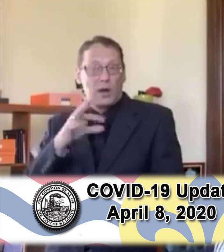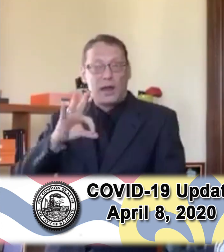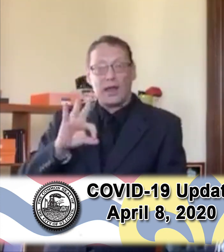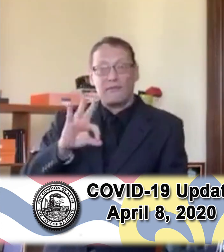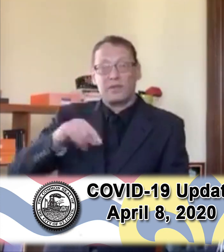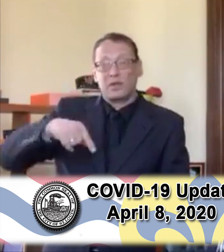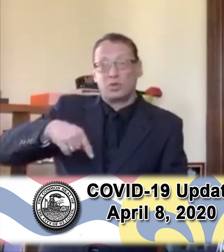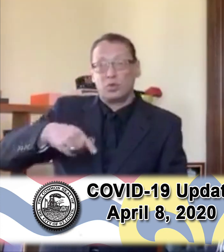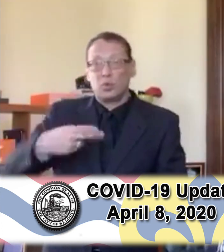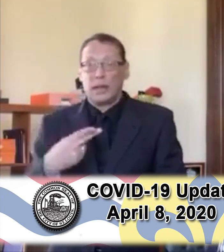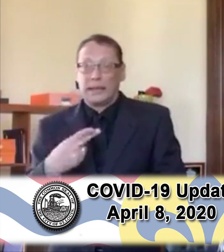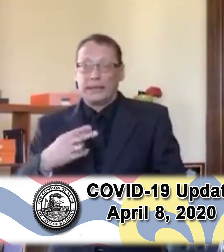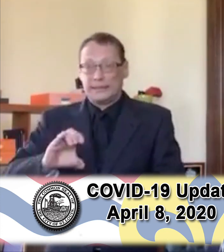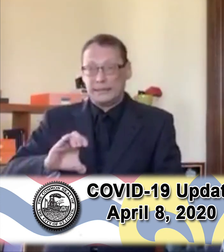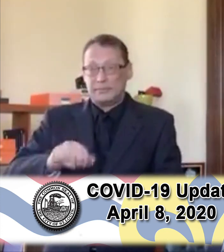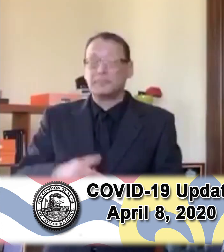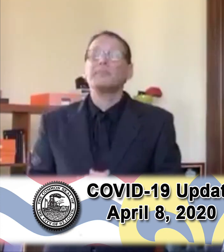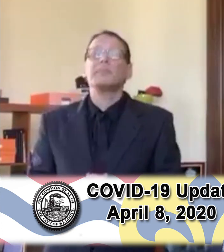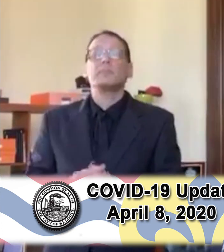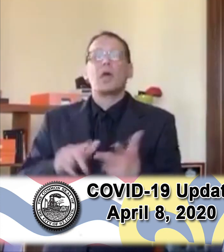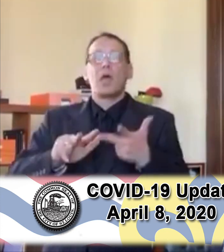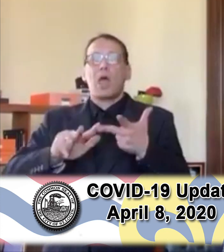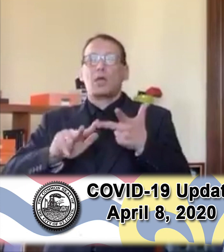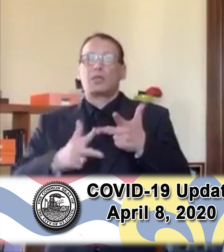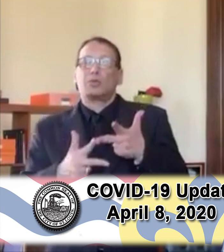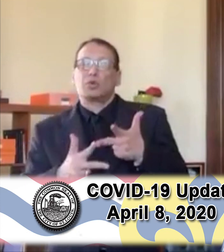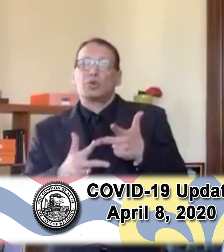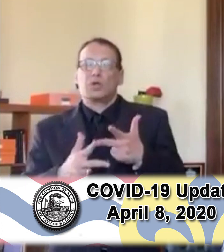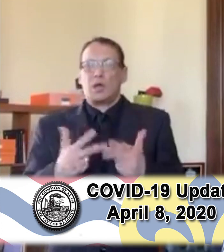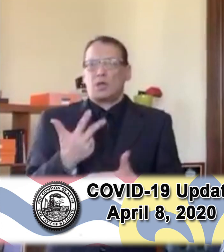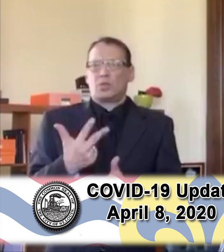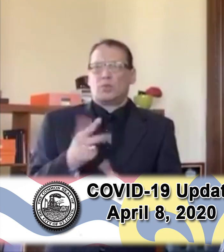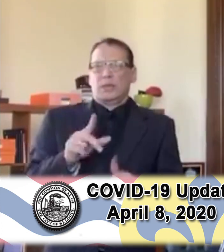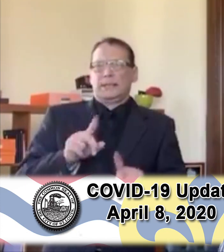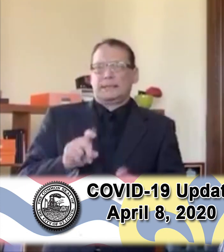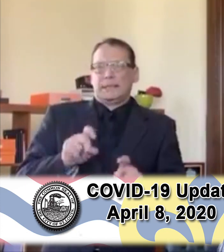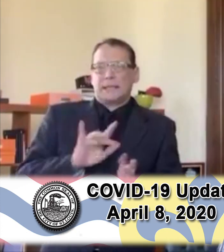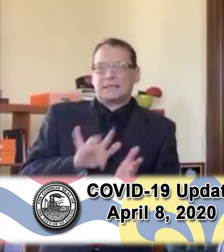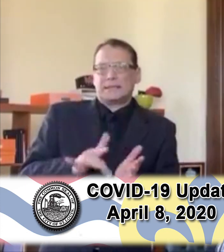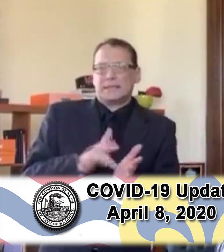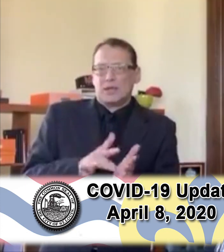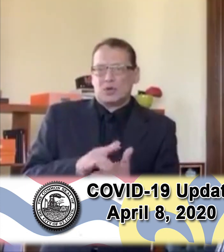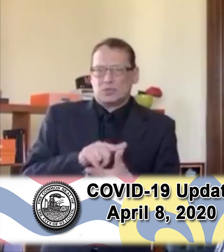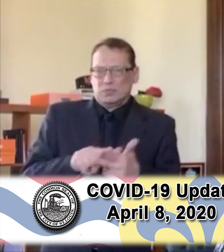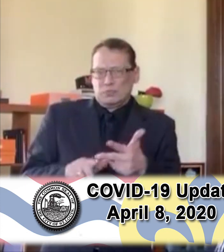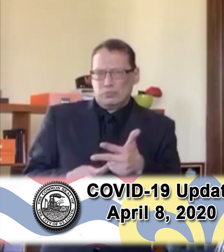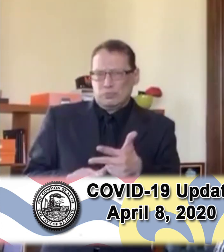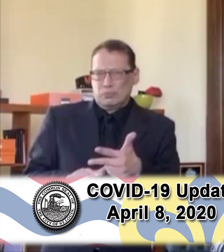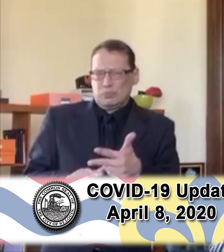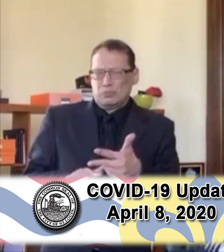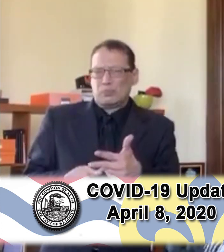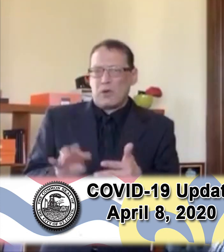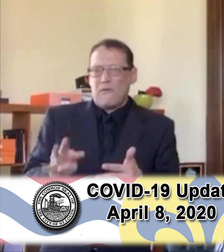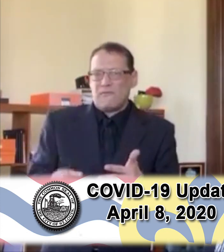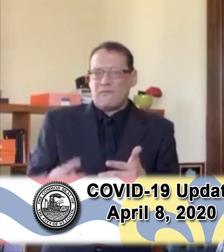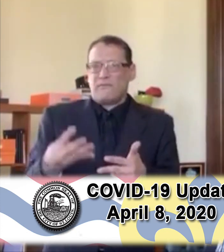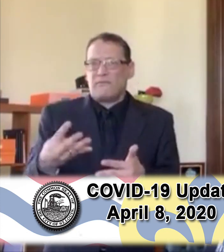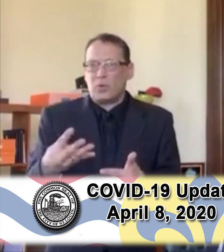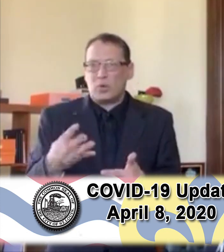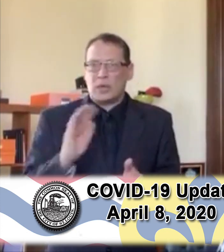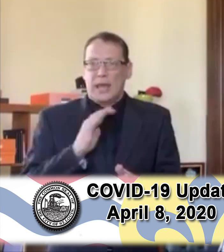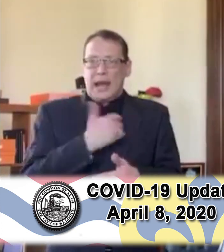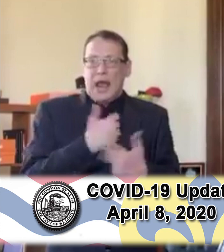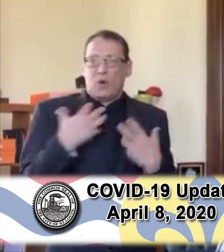FQHC. Third, you can contact one of the 3 testing sites that I just told you about. And of course, fourth, you can contact our